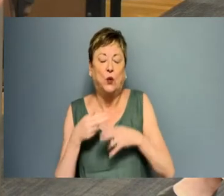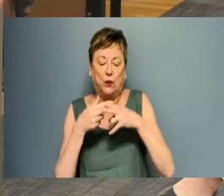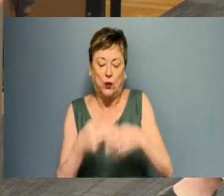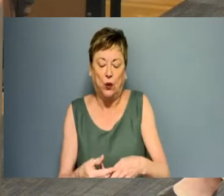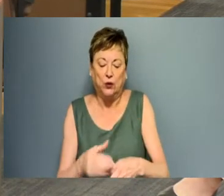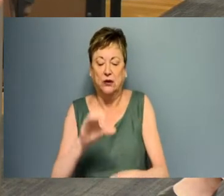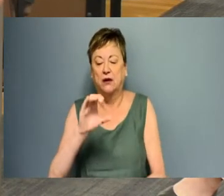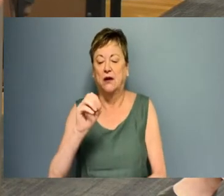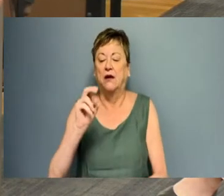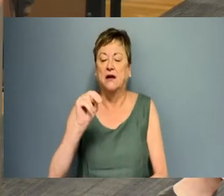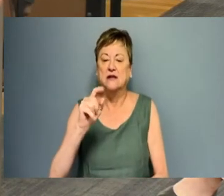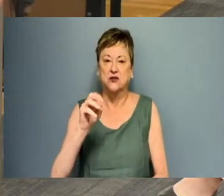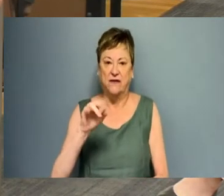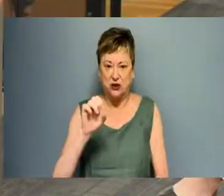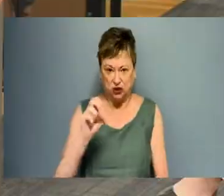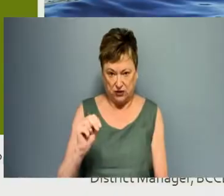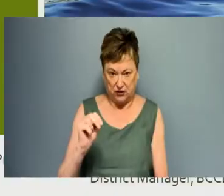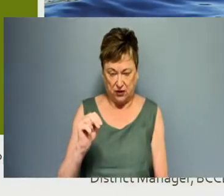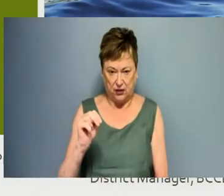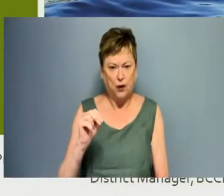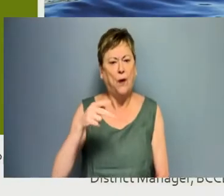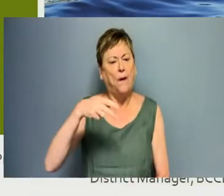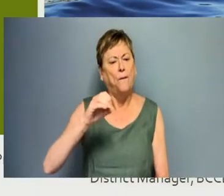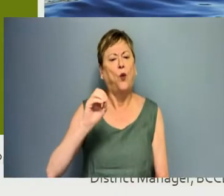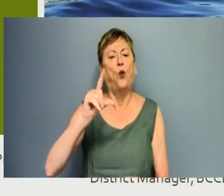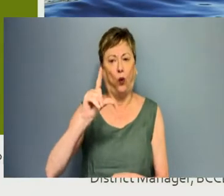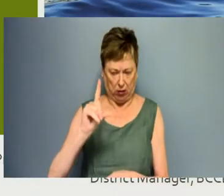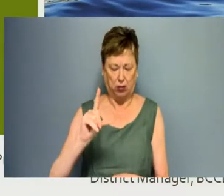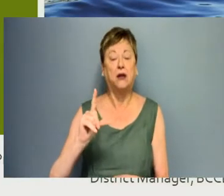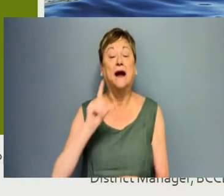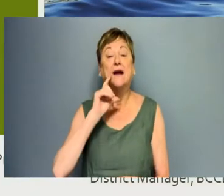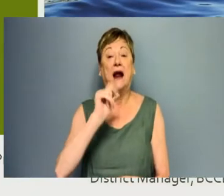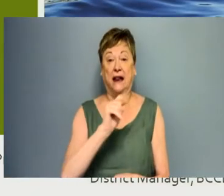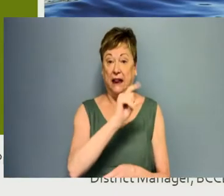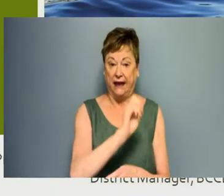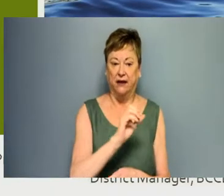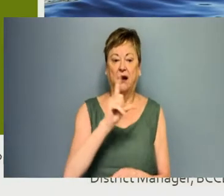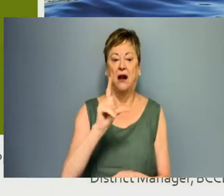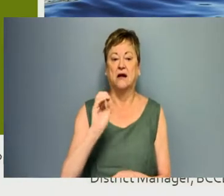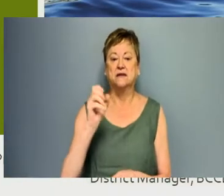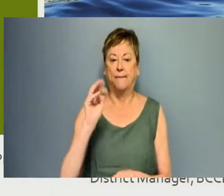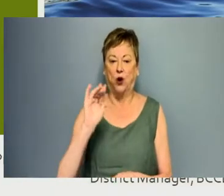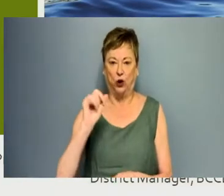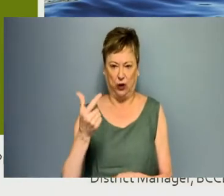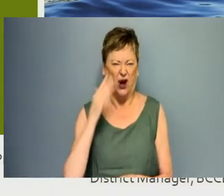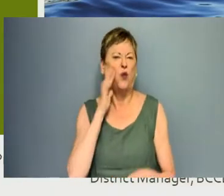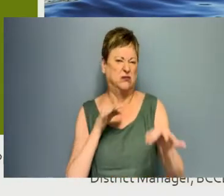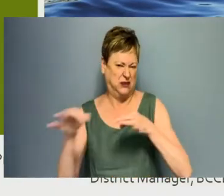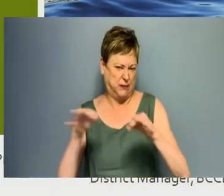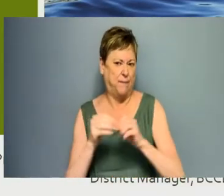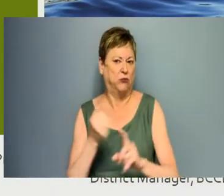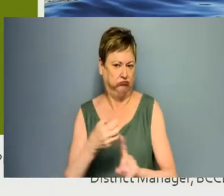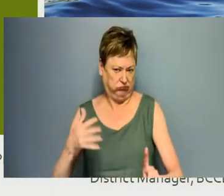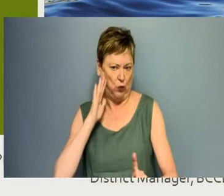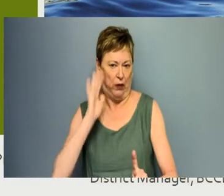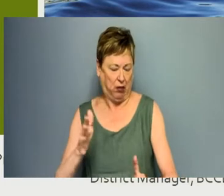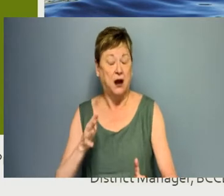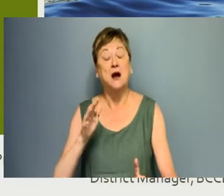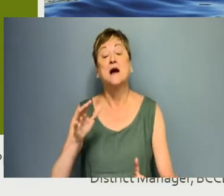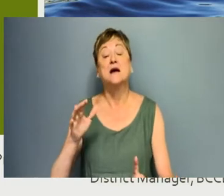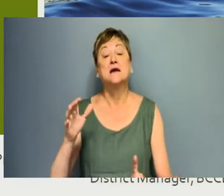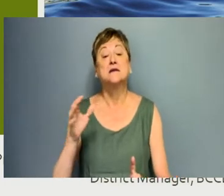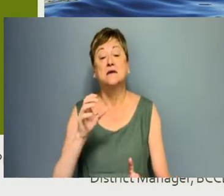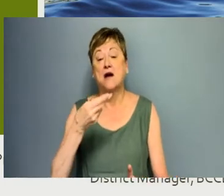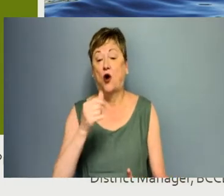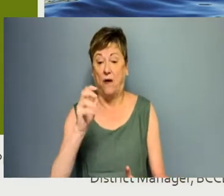conservation pool at Lake Luxembourg, and I'll define that for you a little more. And as Commissioner Harvey mentioned,